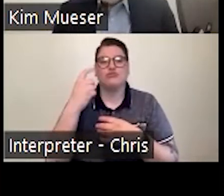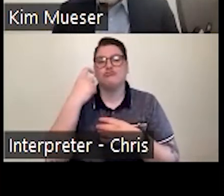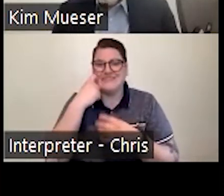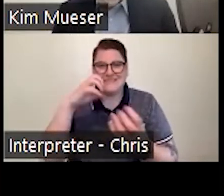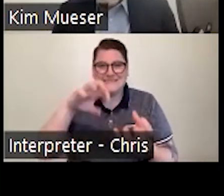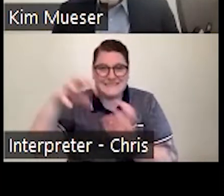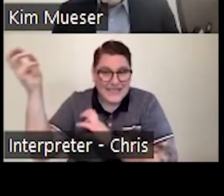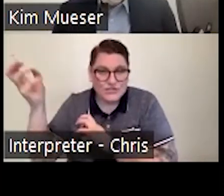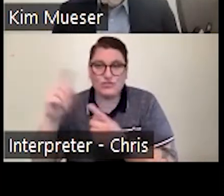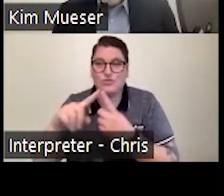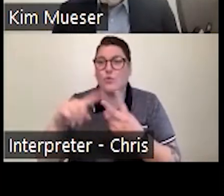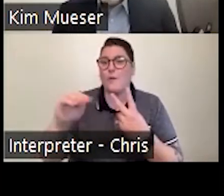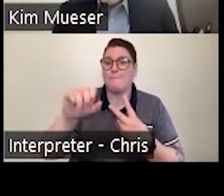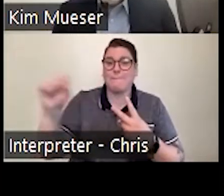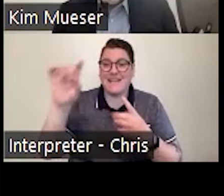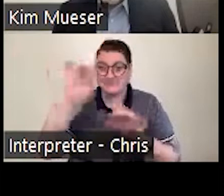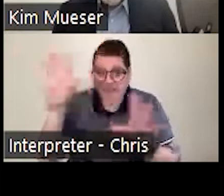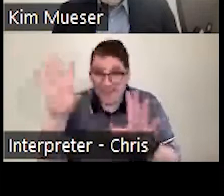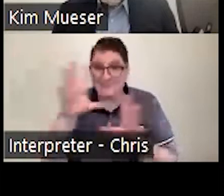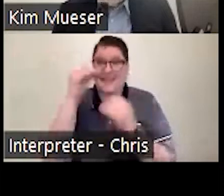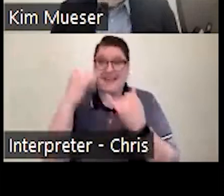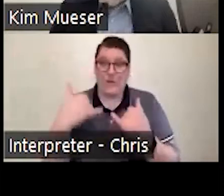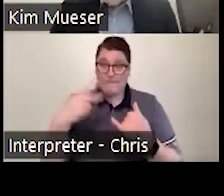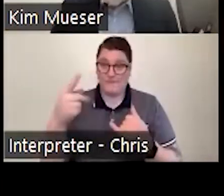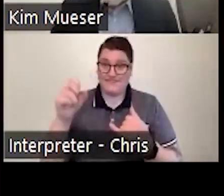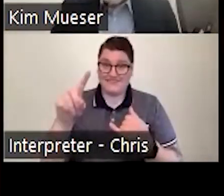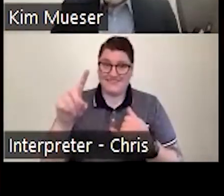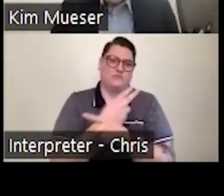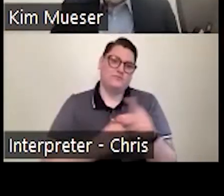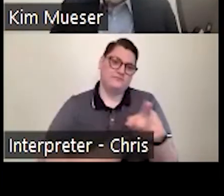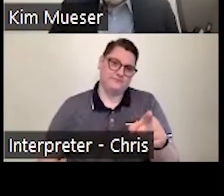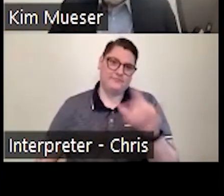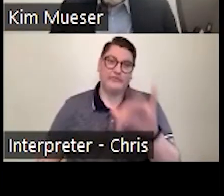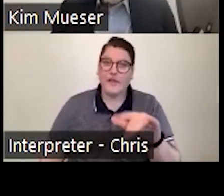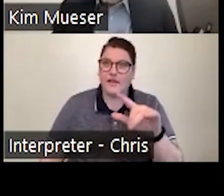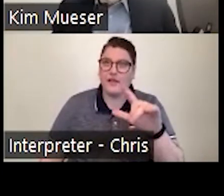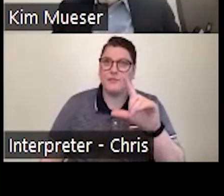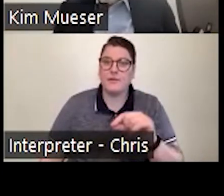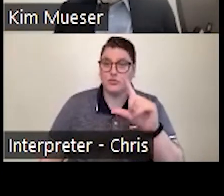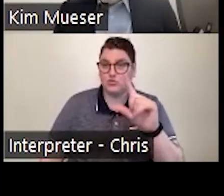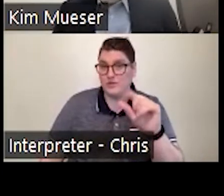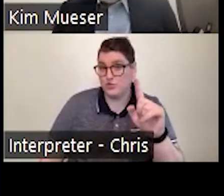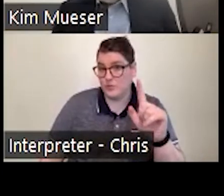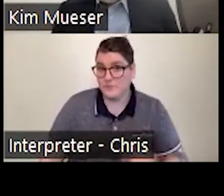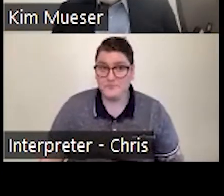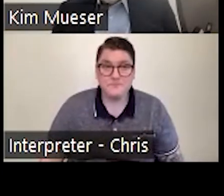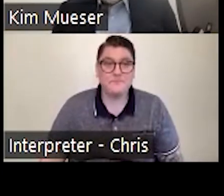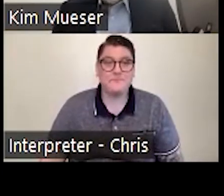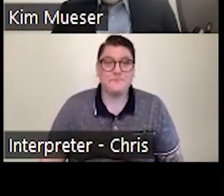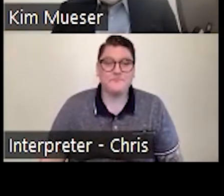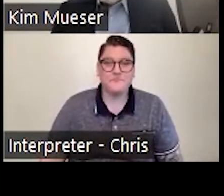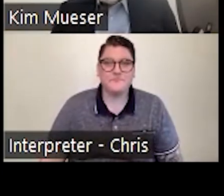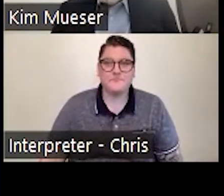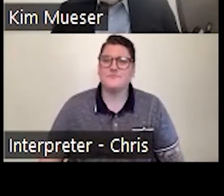disaster or mass violence and have post-traumatic stress disorder. This came out in 2021. So I'm going to very quickly